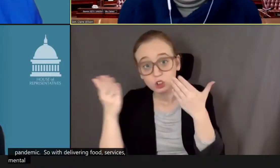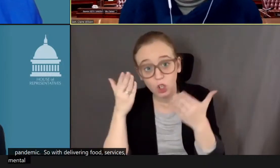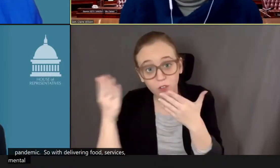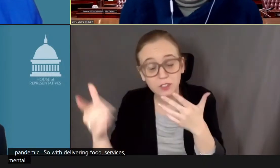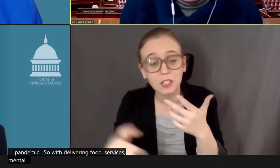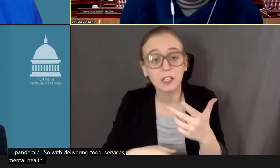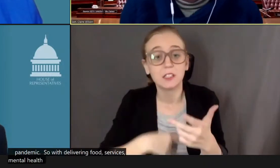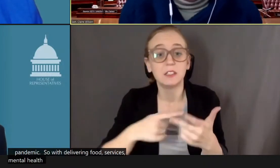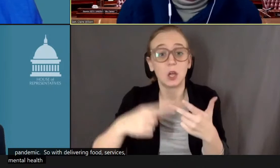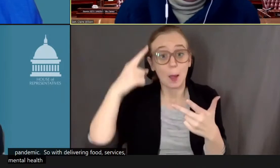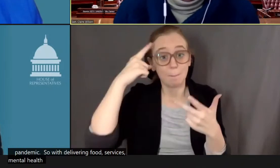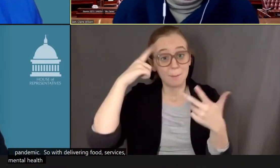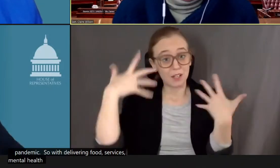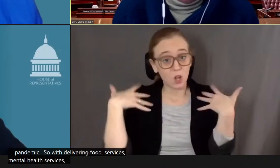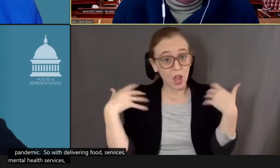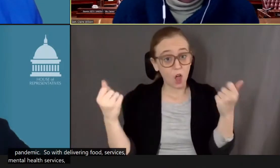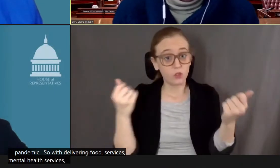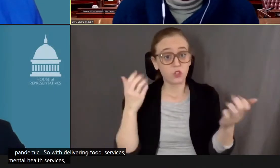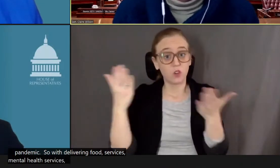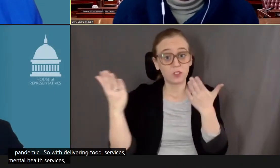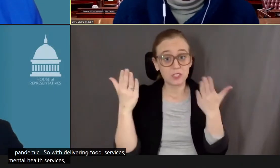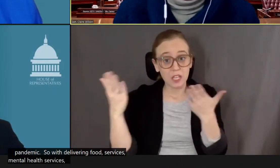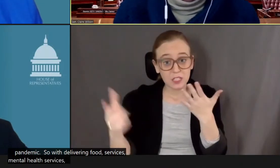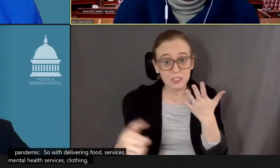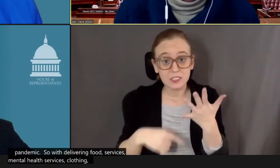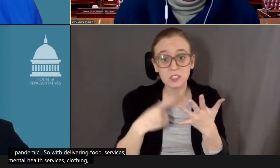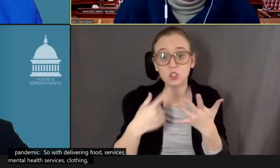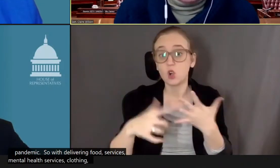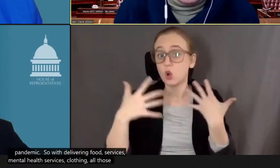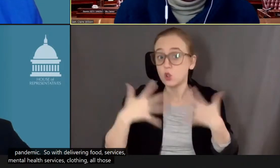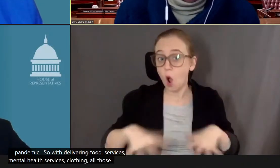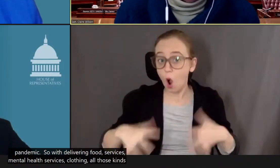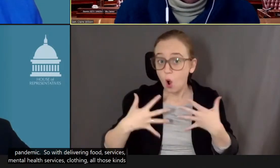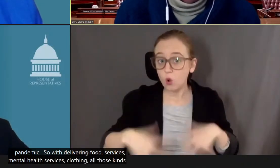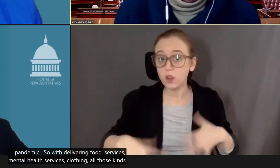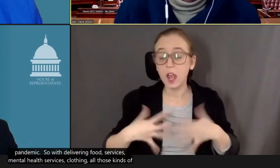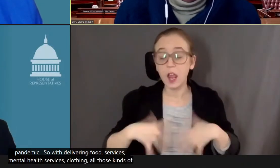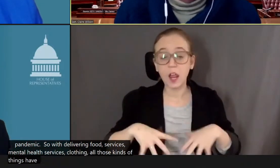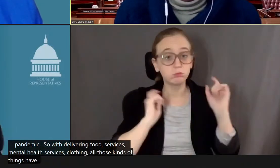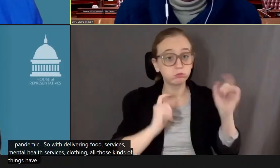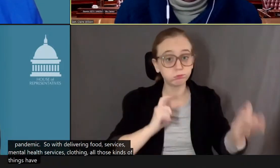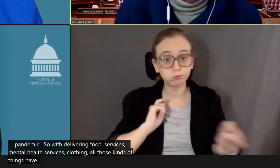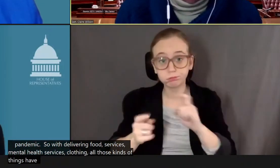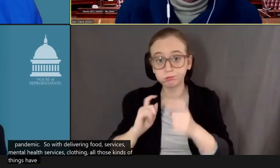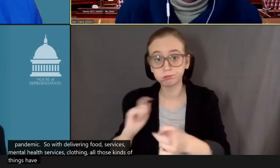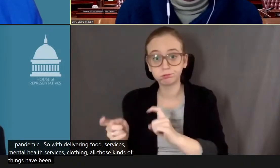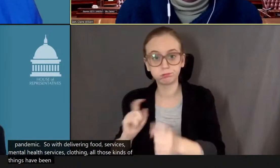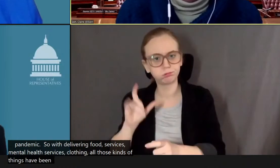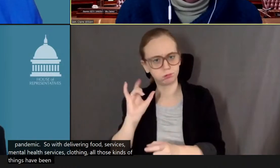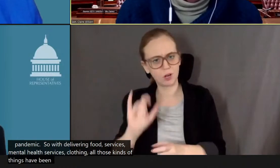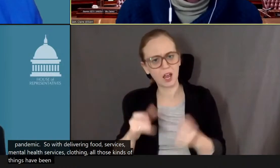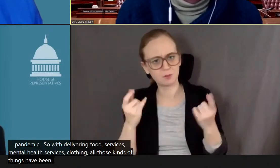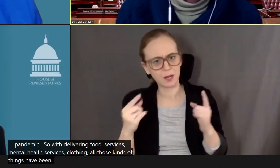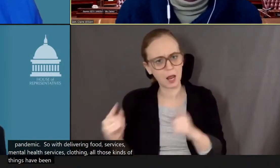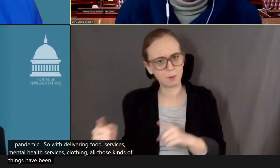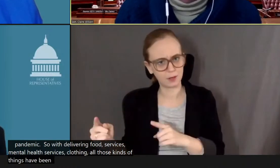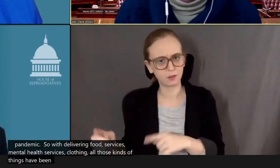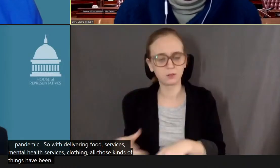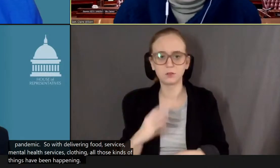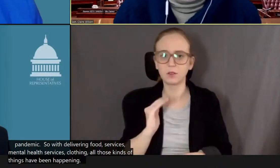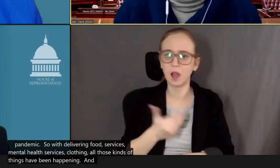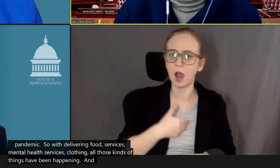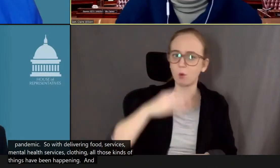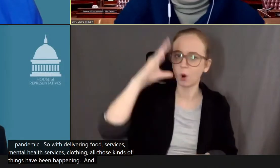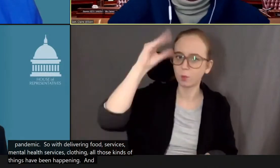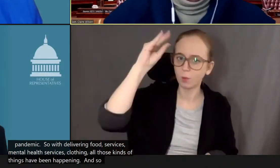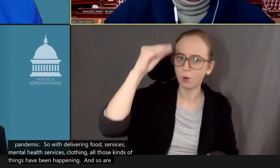services, clothing, all those kinds of things have been happening. And so our Boys and Girls Clubs